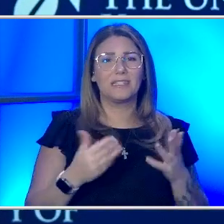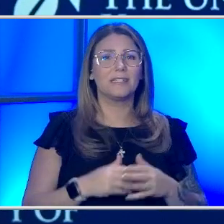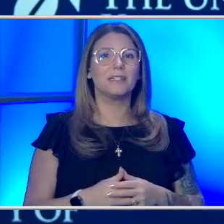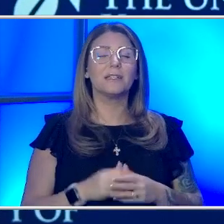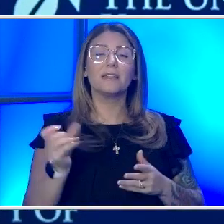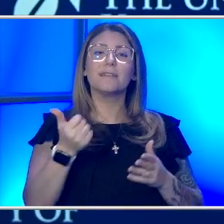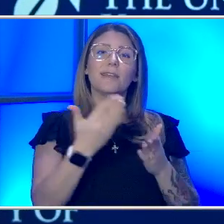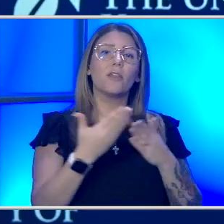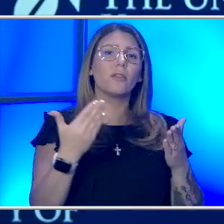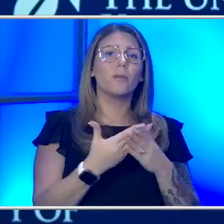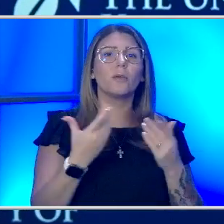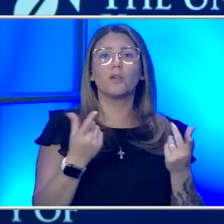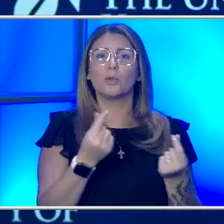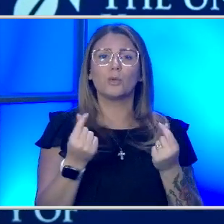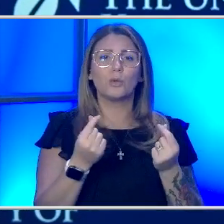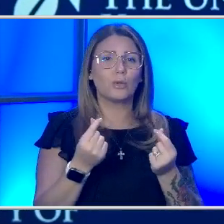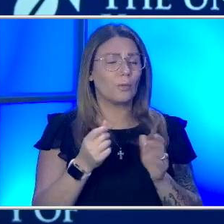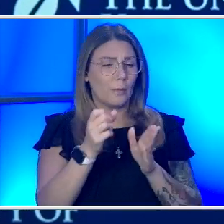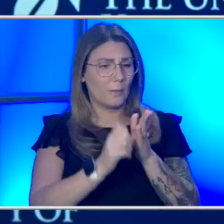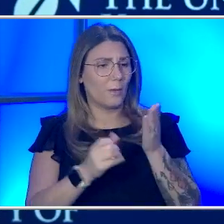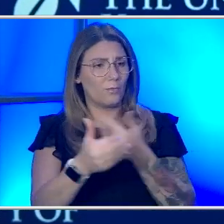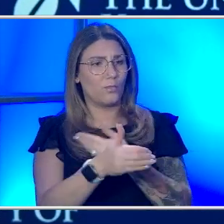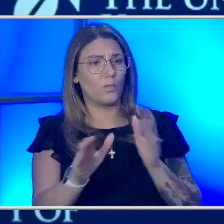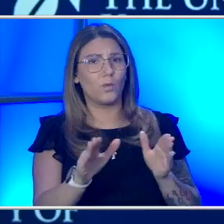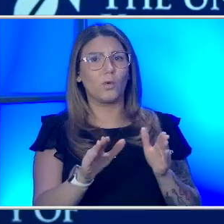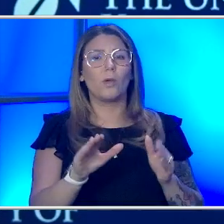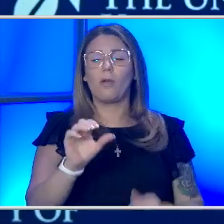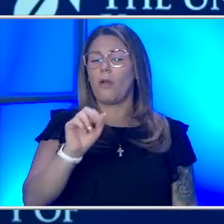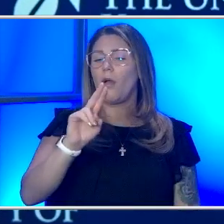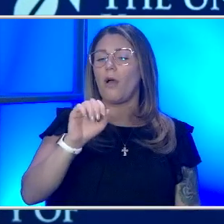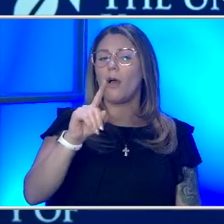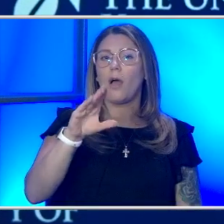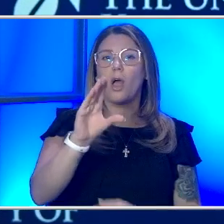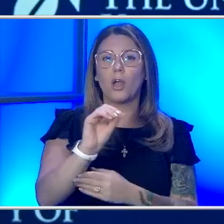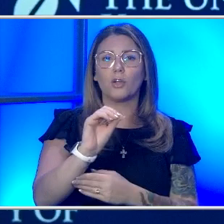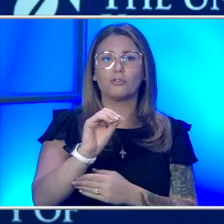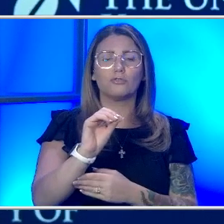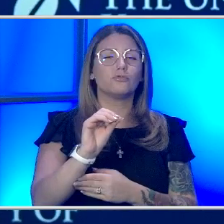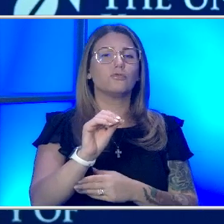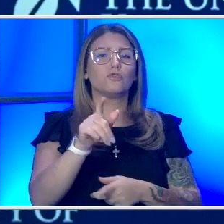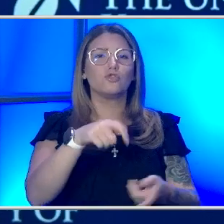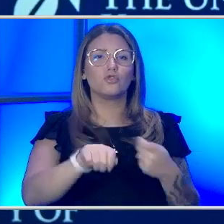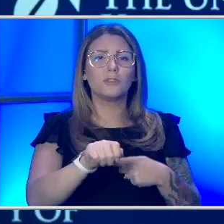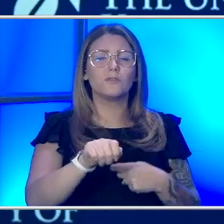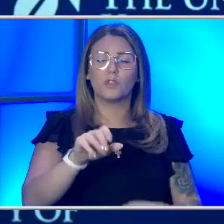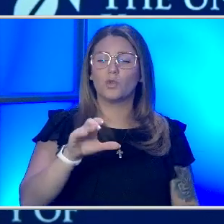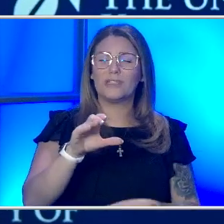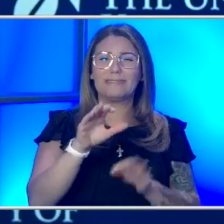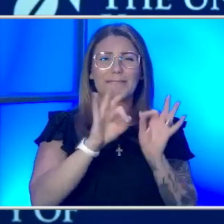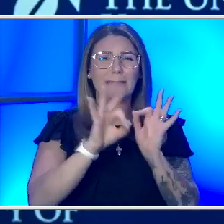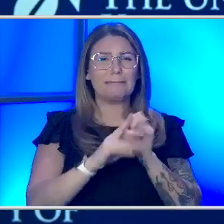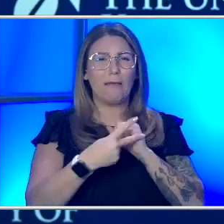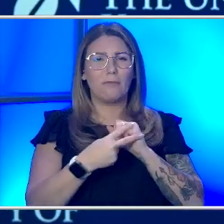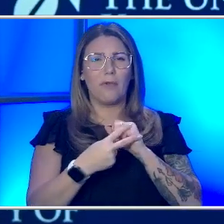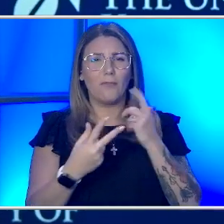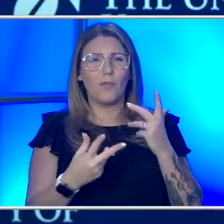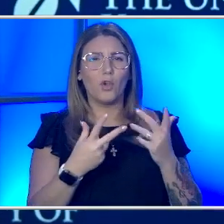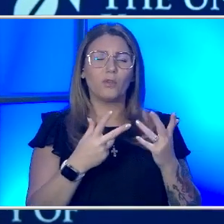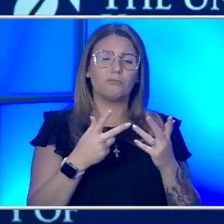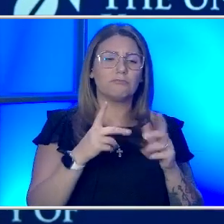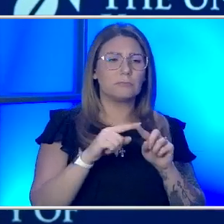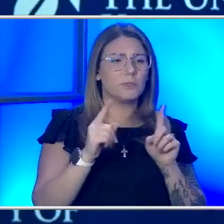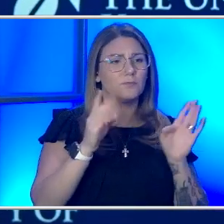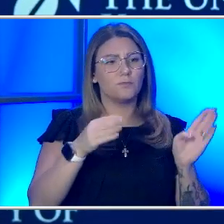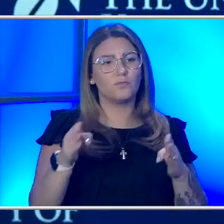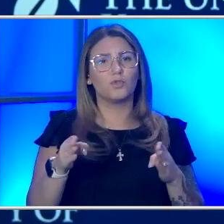room. We can sort of auto-transfuse. So we have something called Cell Saver. So there's different preparations. There are different sizes we call bowls